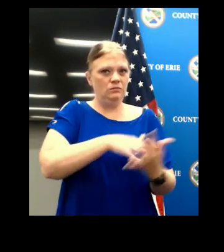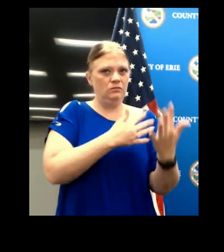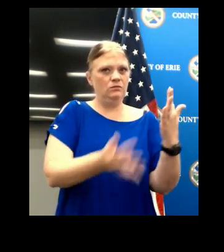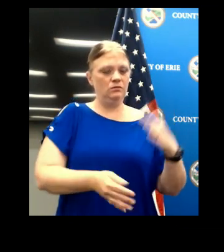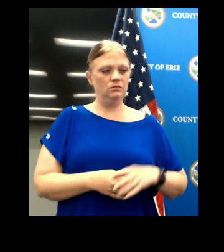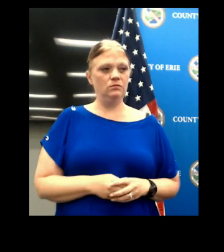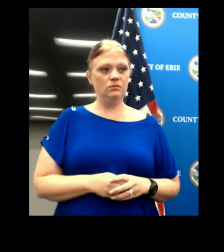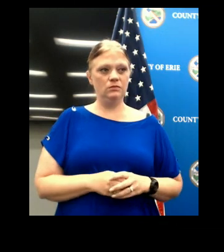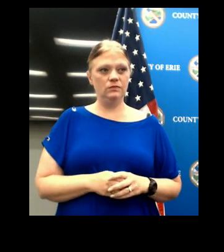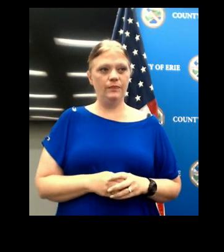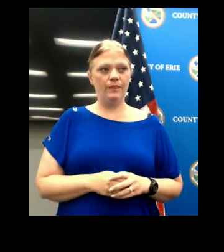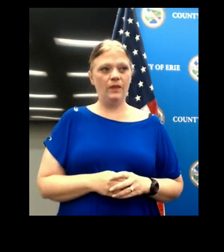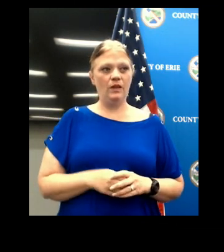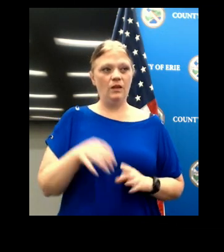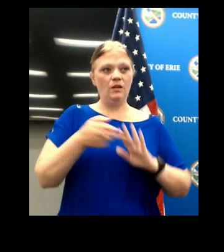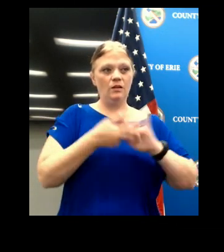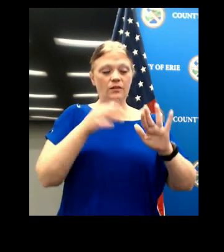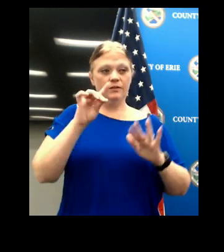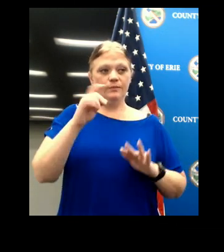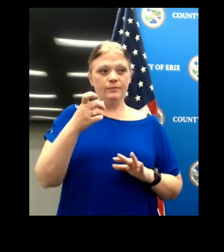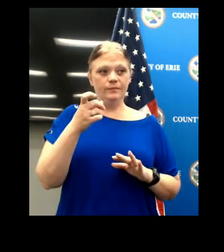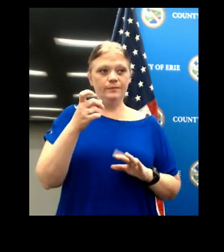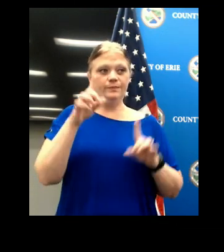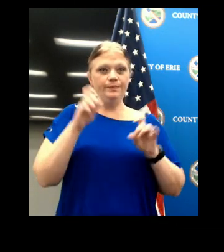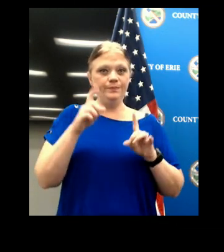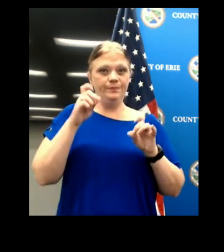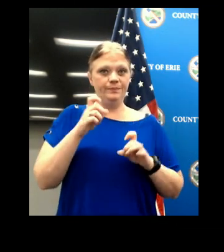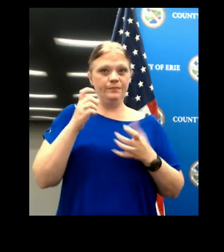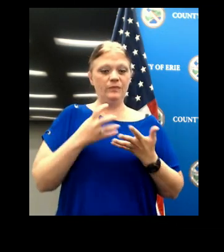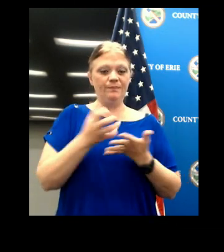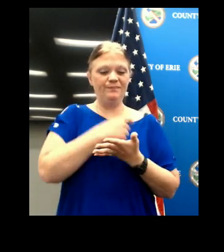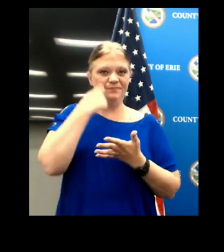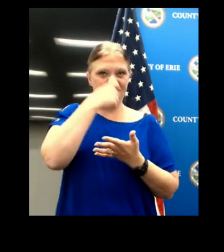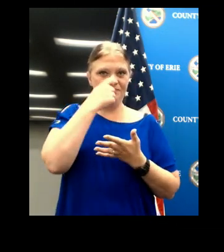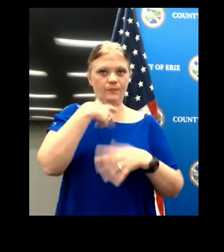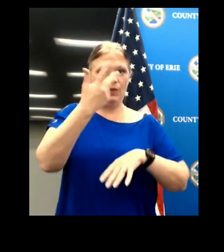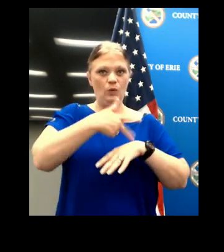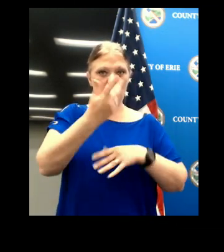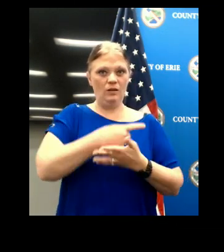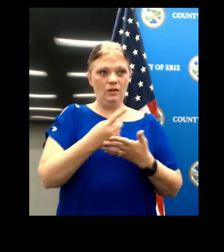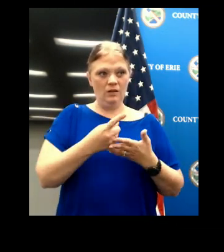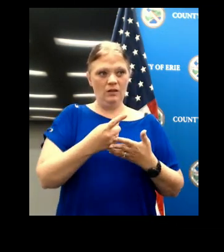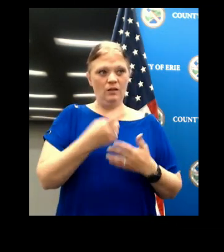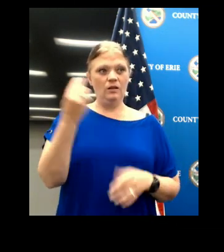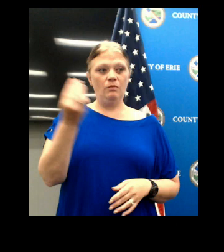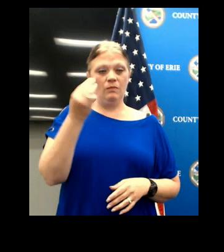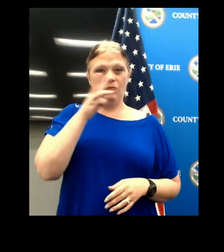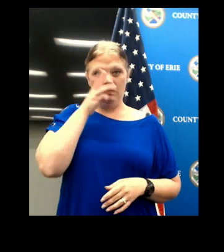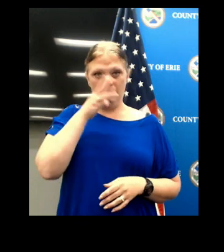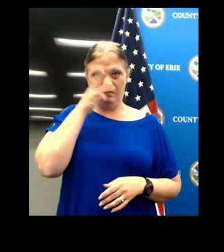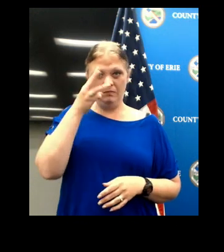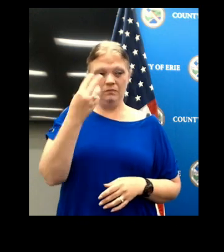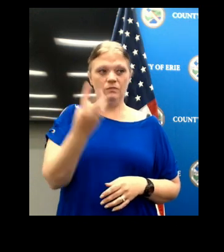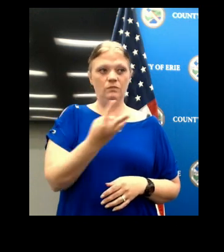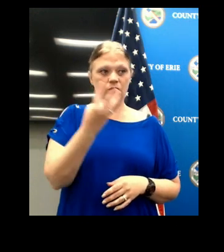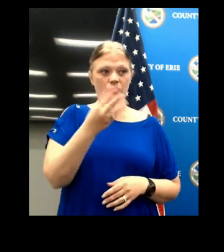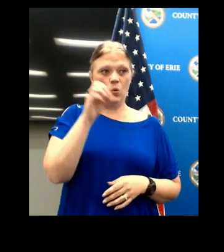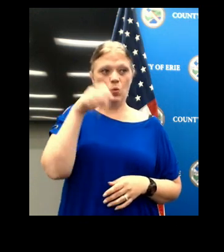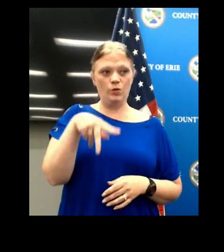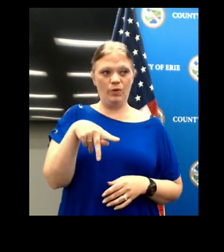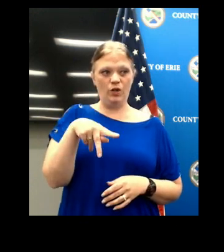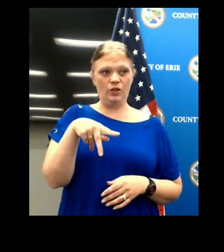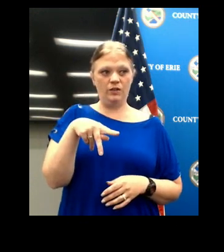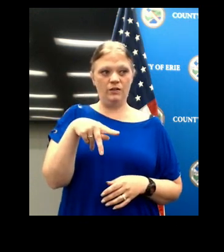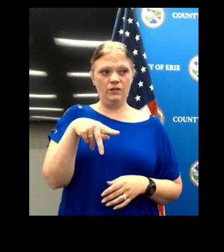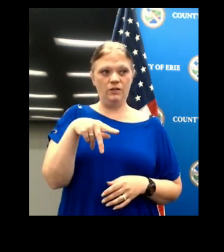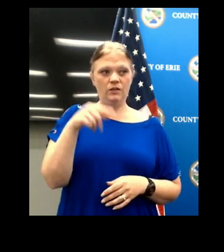have diagnostic testing, a specimen collection 3 times a week. On Mondays, we're in Williamsville, Wednesdays, and we're Orchard Park,